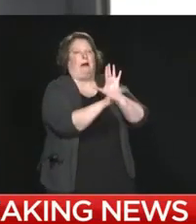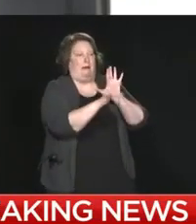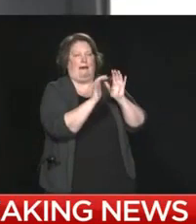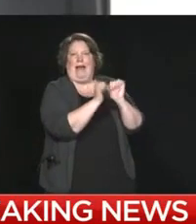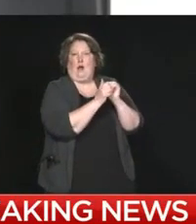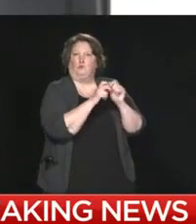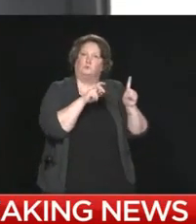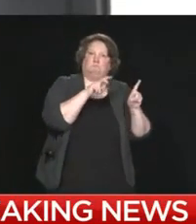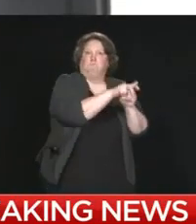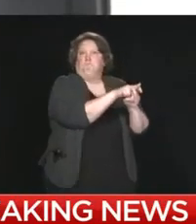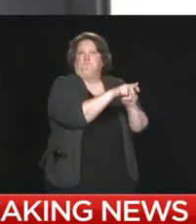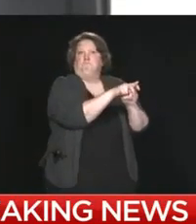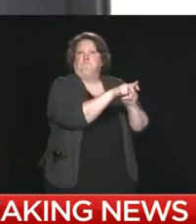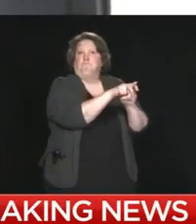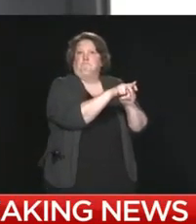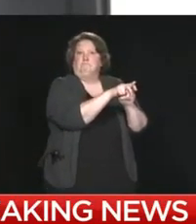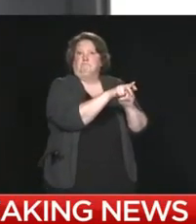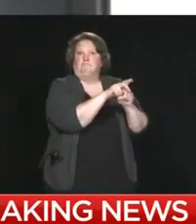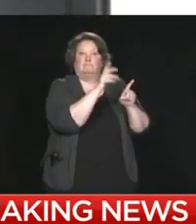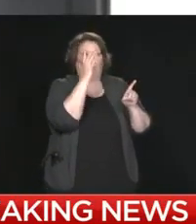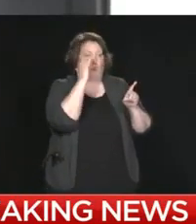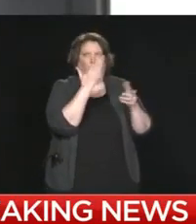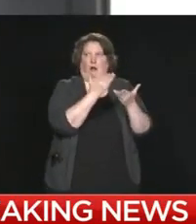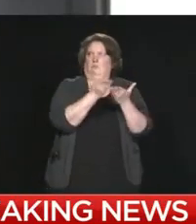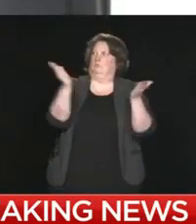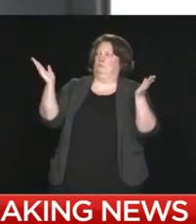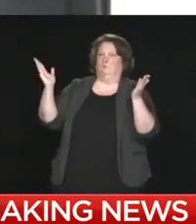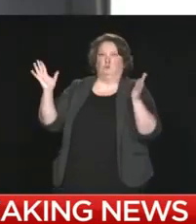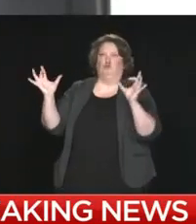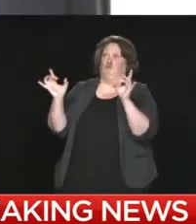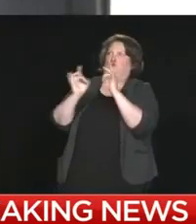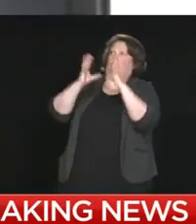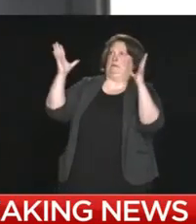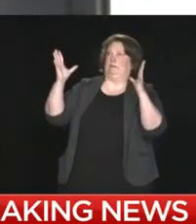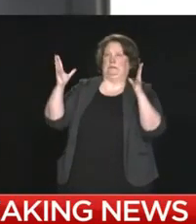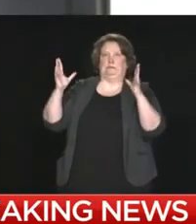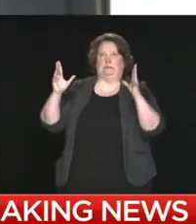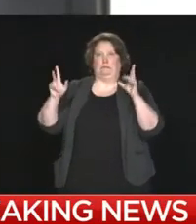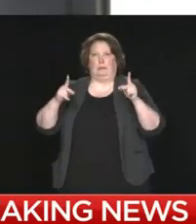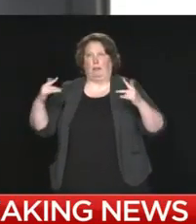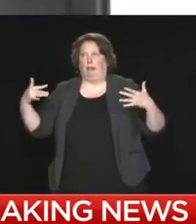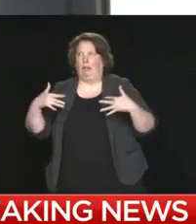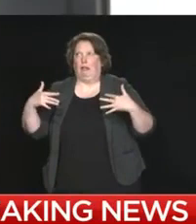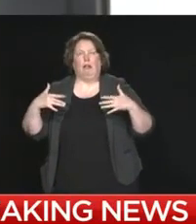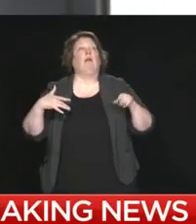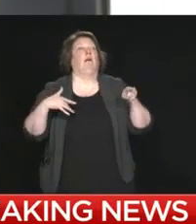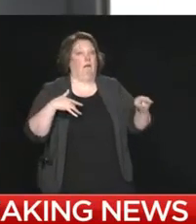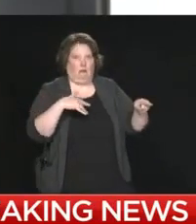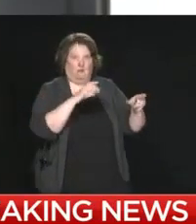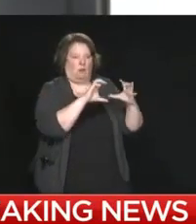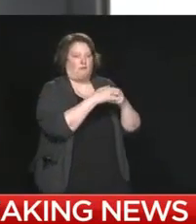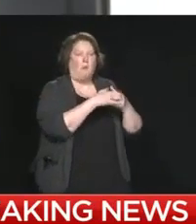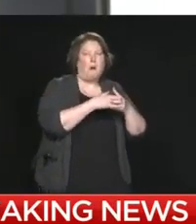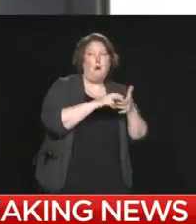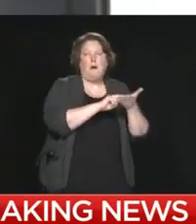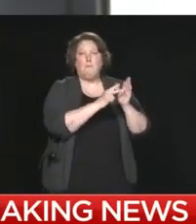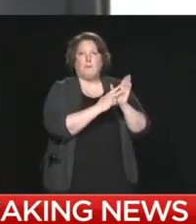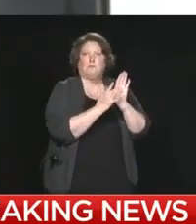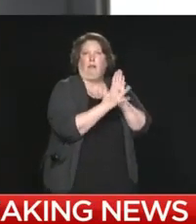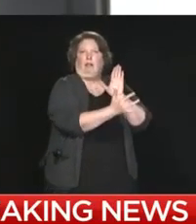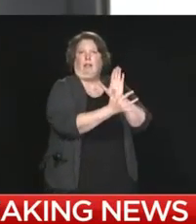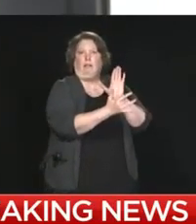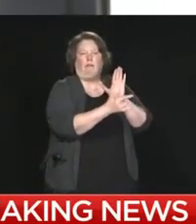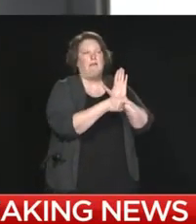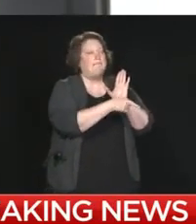crisis and when people are most vulnerable. We do not have the intention of